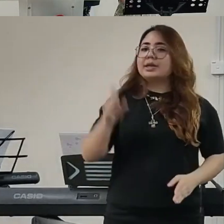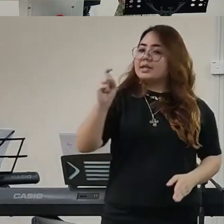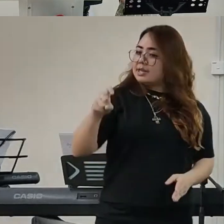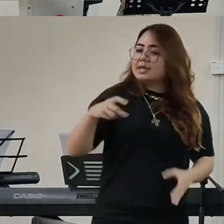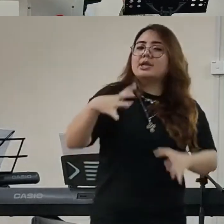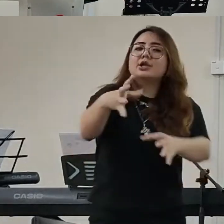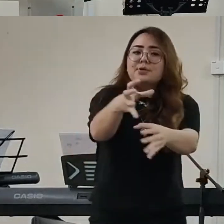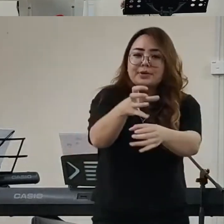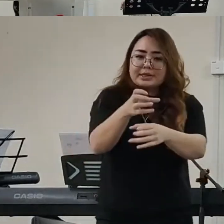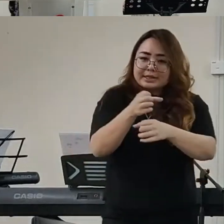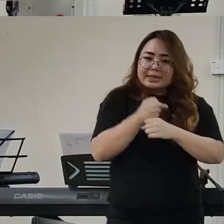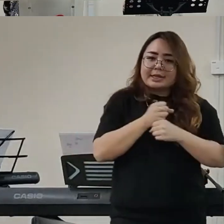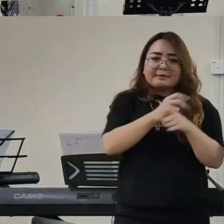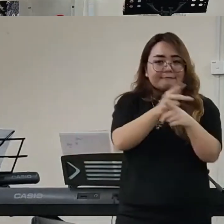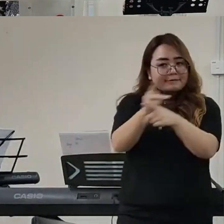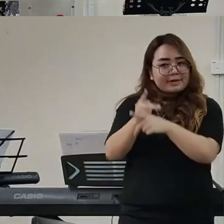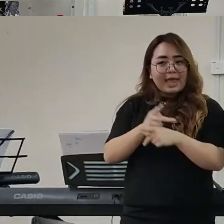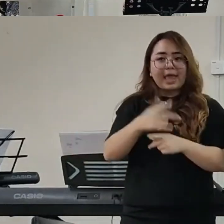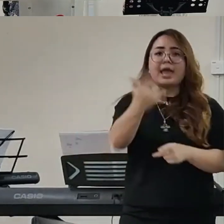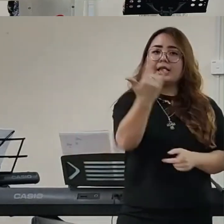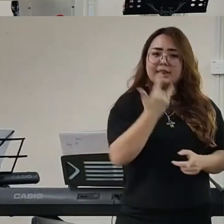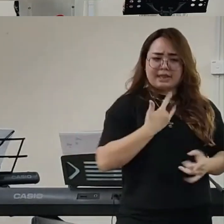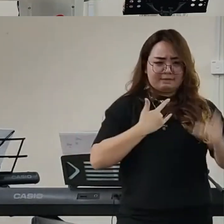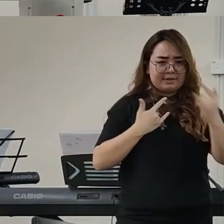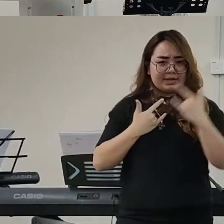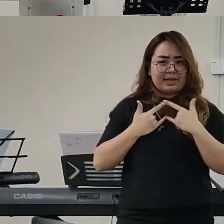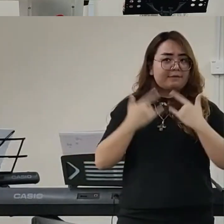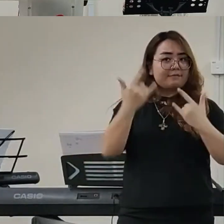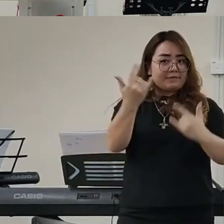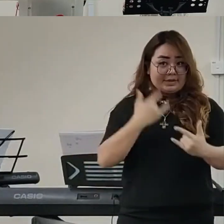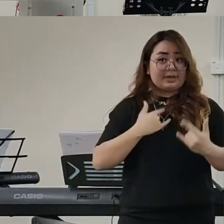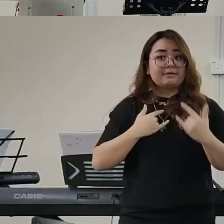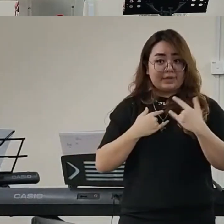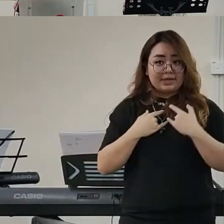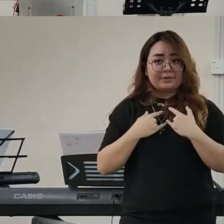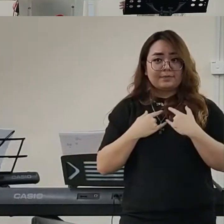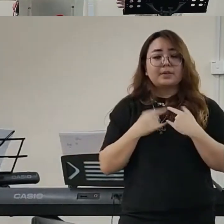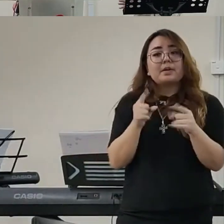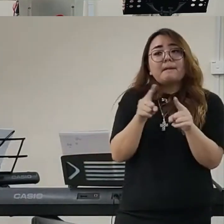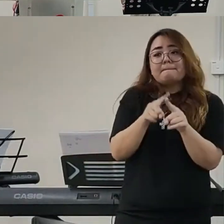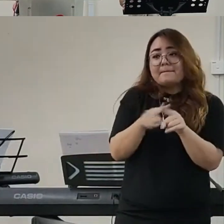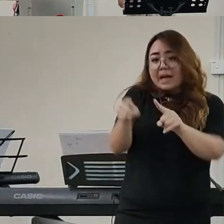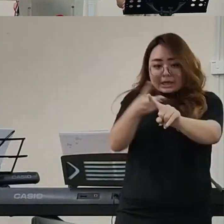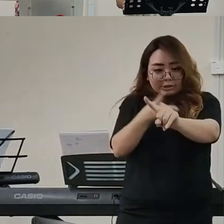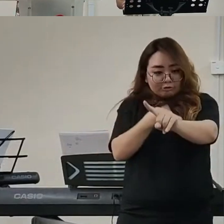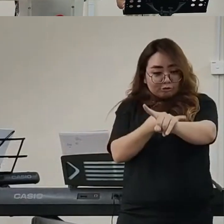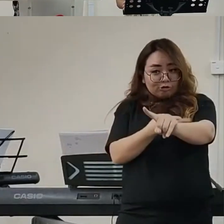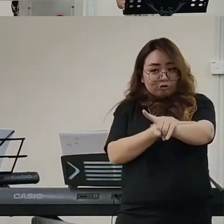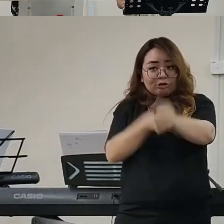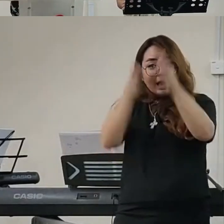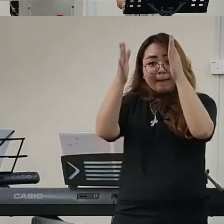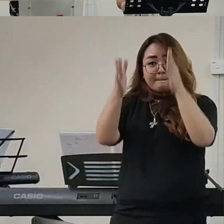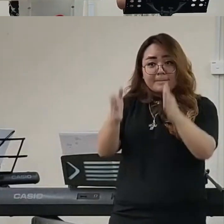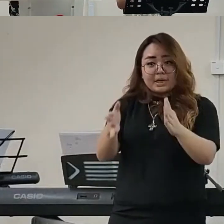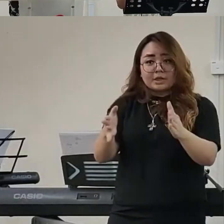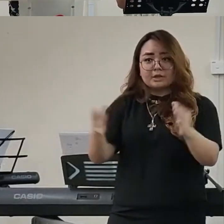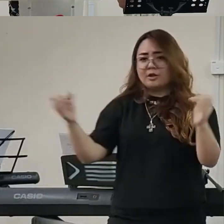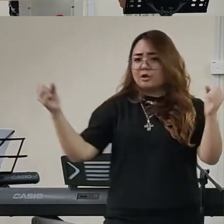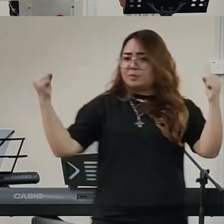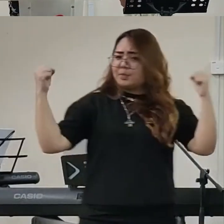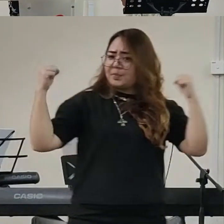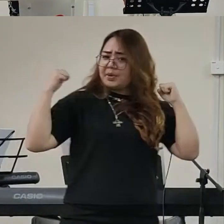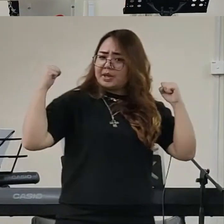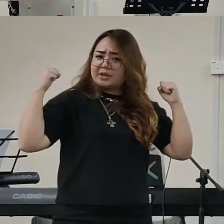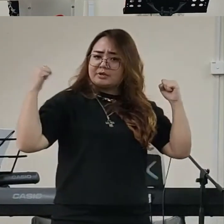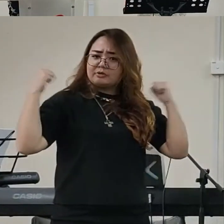You have been hearing this season. Are you shepherding? There are cliques of yours that you can shepherd. There are family members in your house that